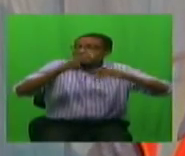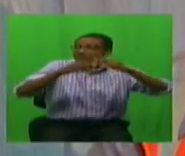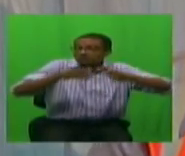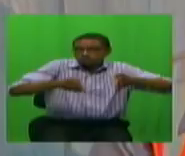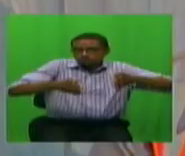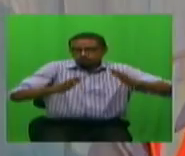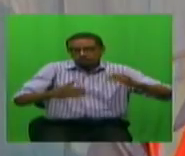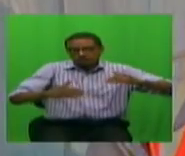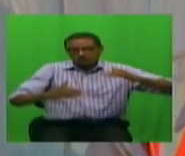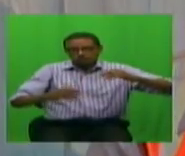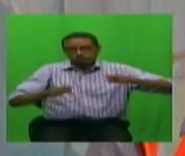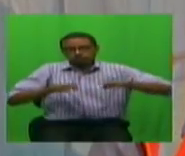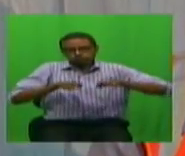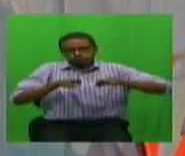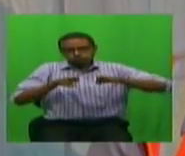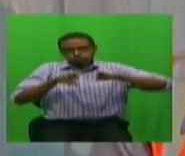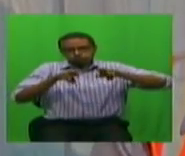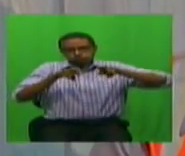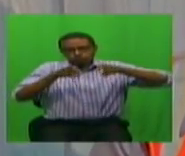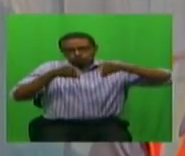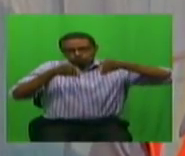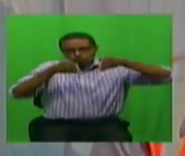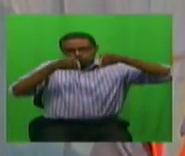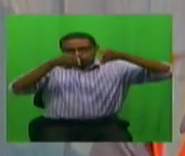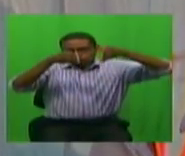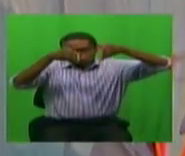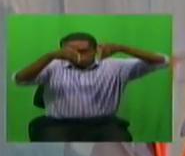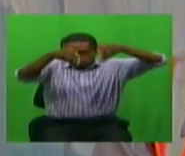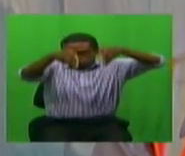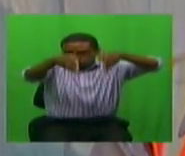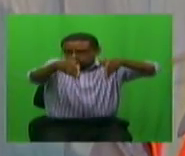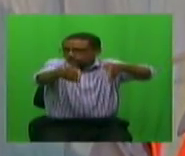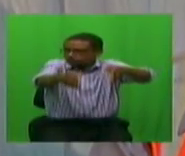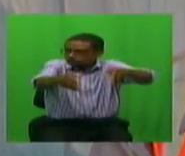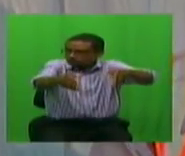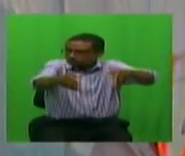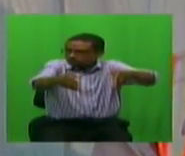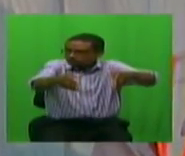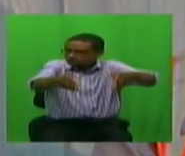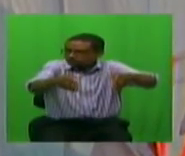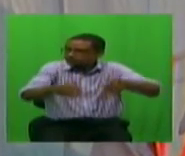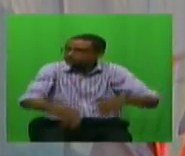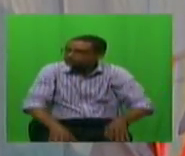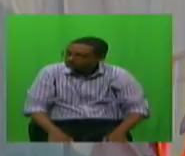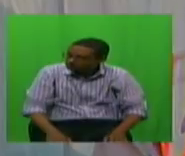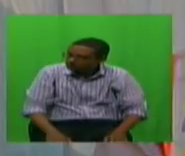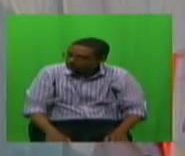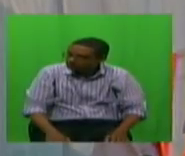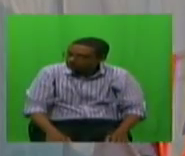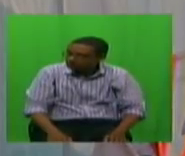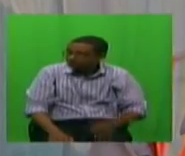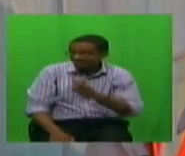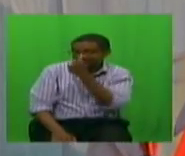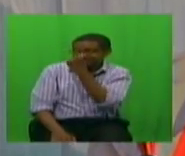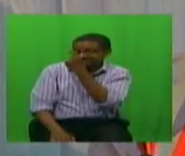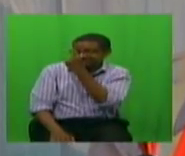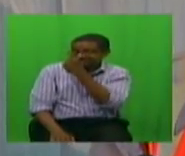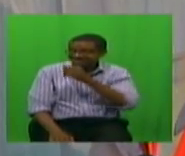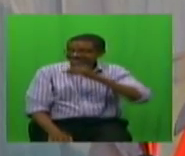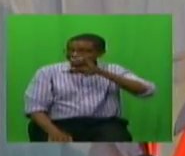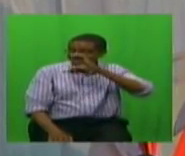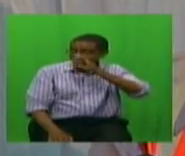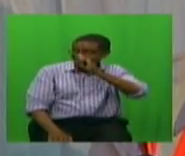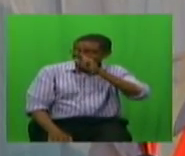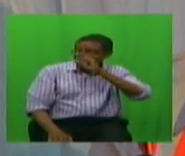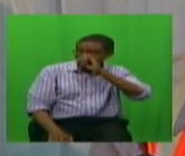Southern Main Road, the Madras Road, these are roads that were built years ago, and most of them are actually below the land